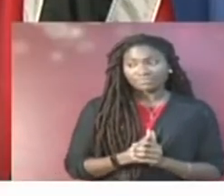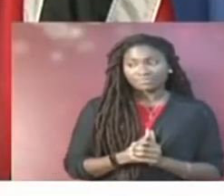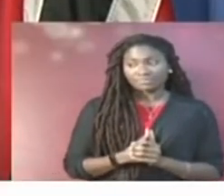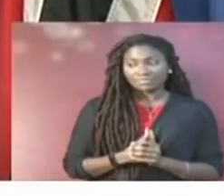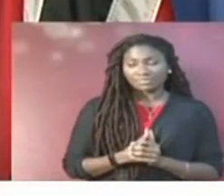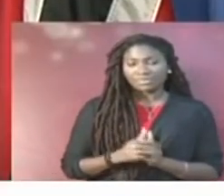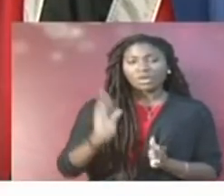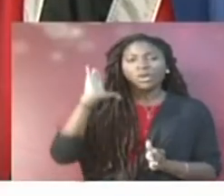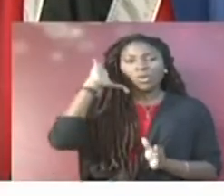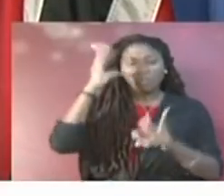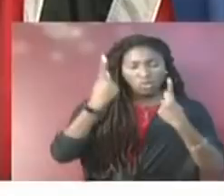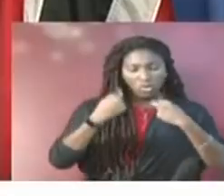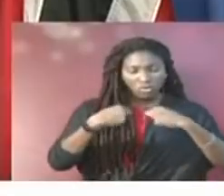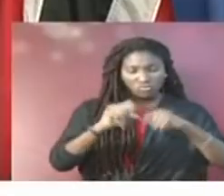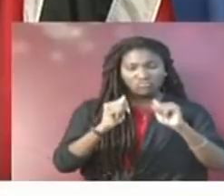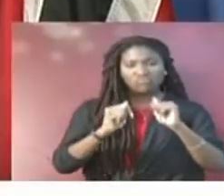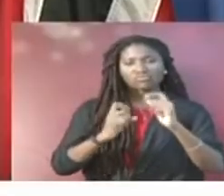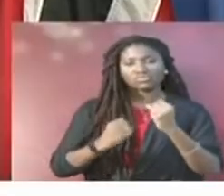support.